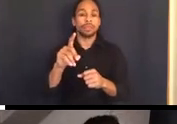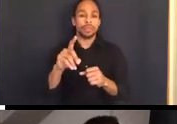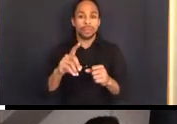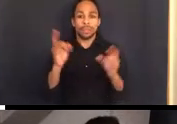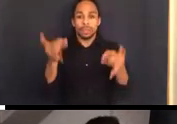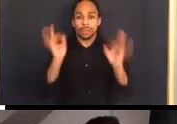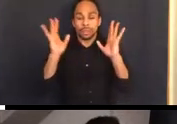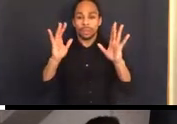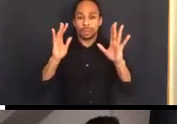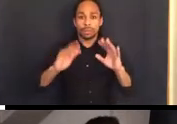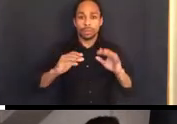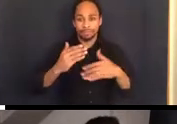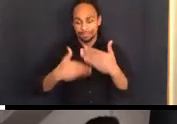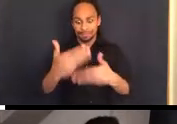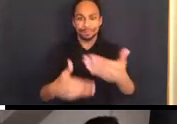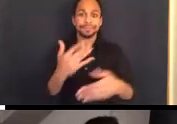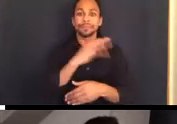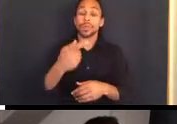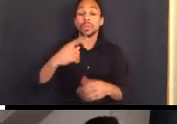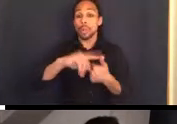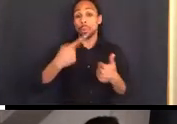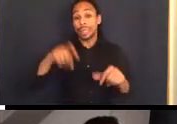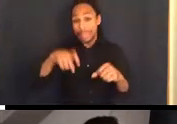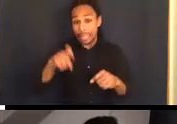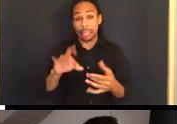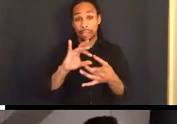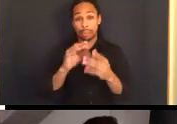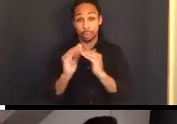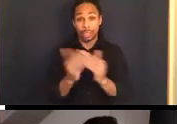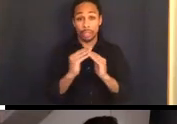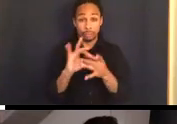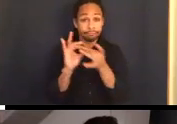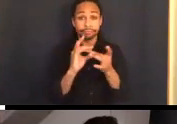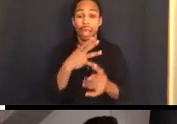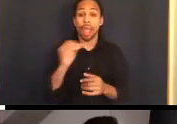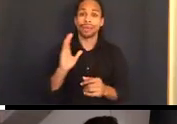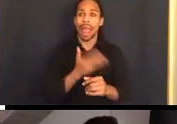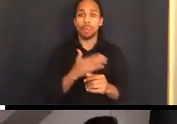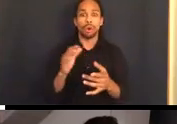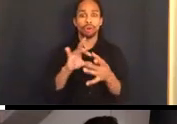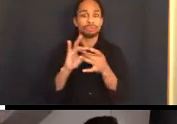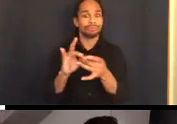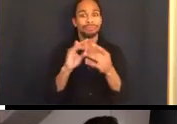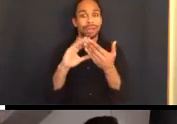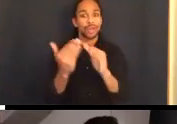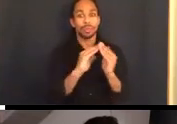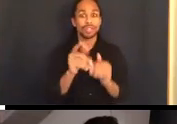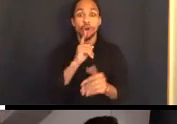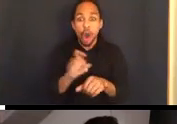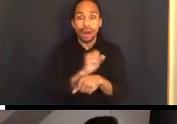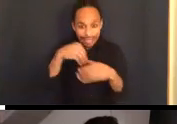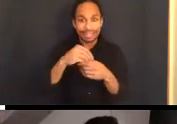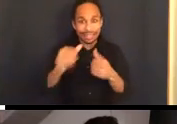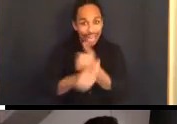communities, and second, because our connections are in a way, it's in so much danger. So I really want to encourage everybody to keep thinking